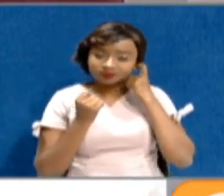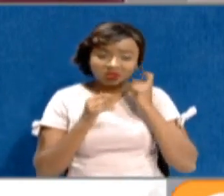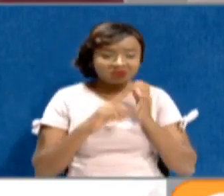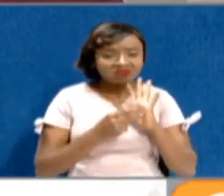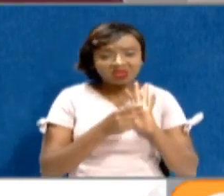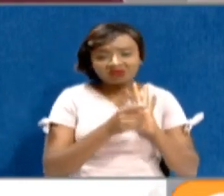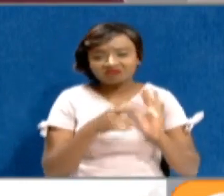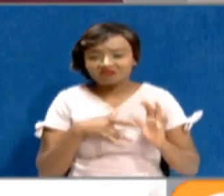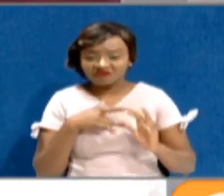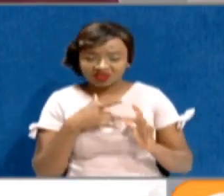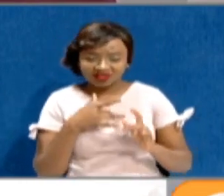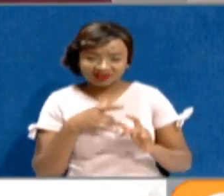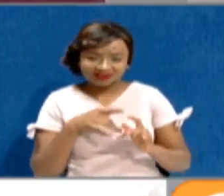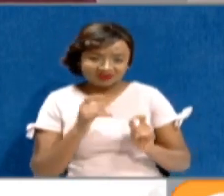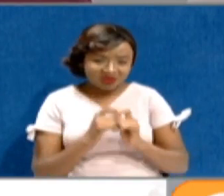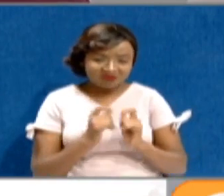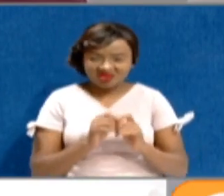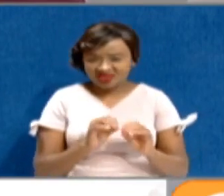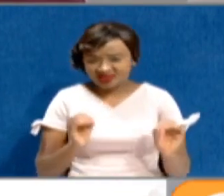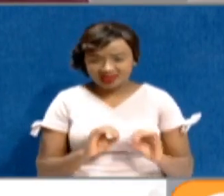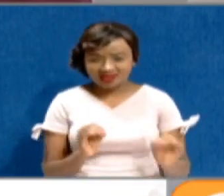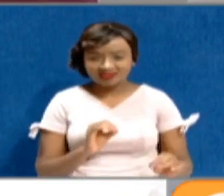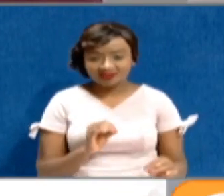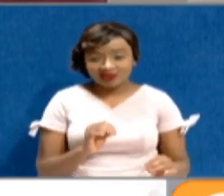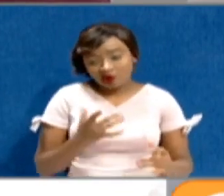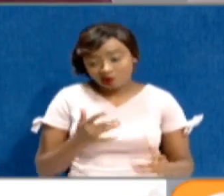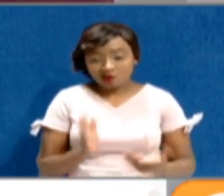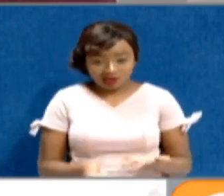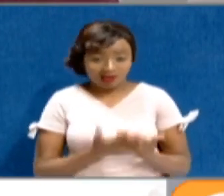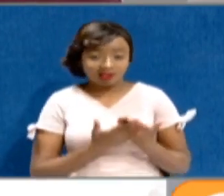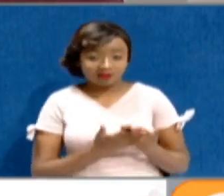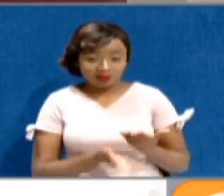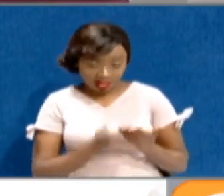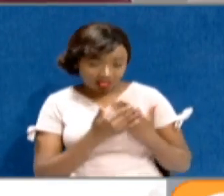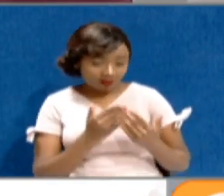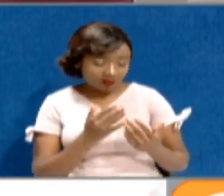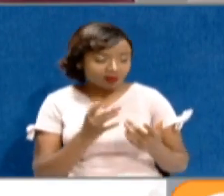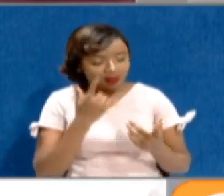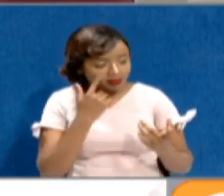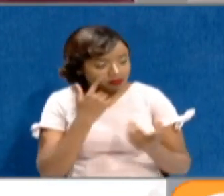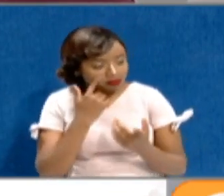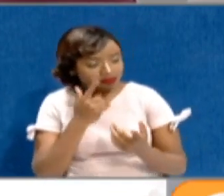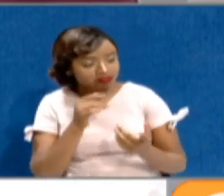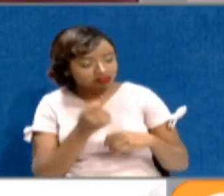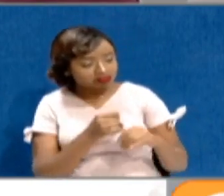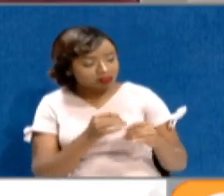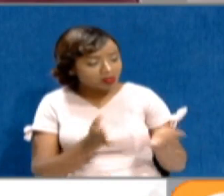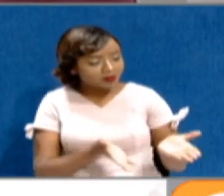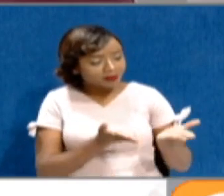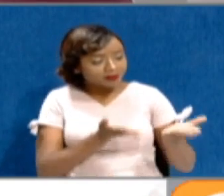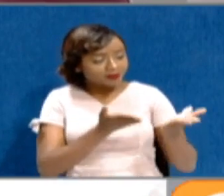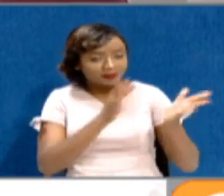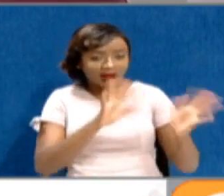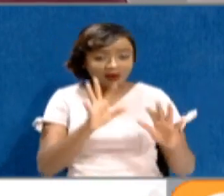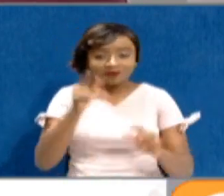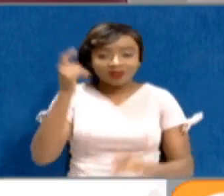does it cause less harm than actually good? All right? That's what you want. You're looking for any adverse reactions, like we said. You